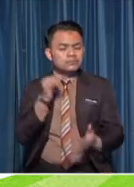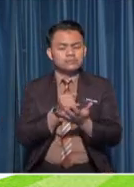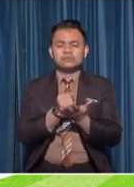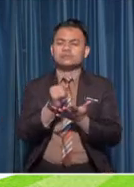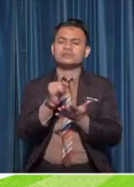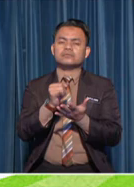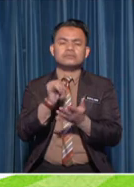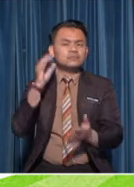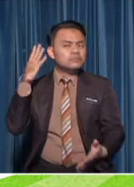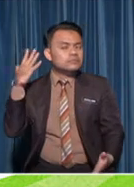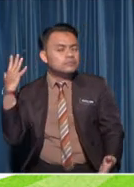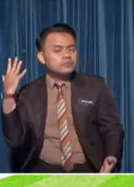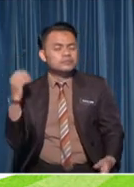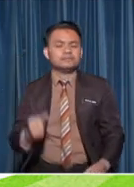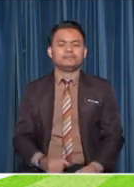sound?